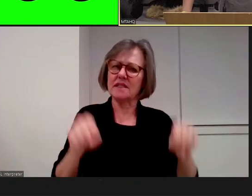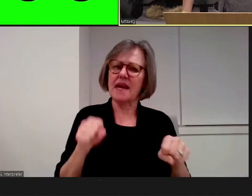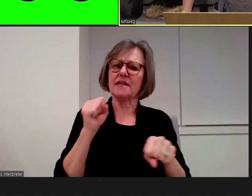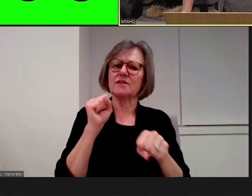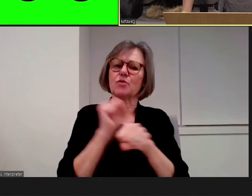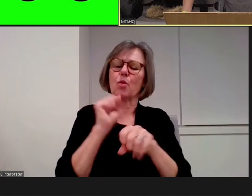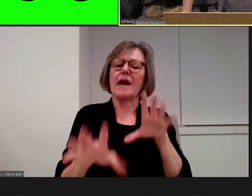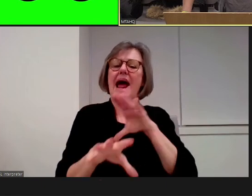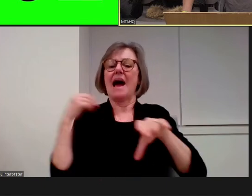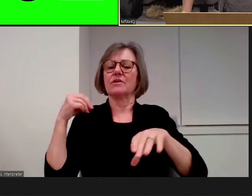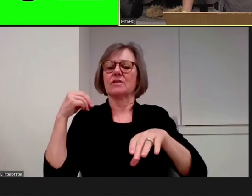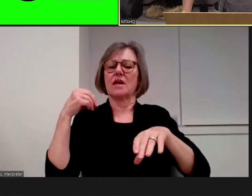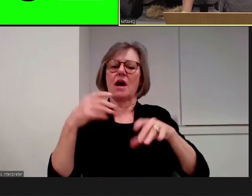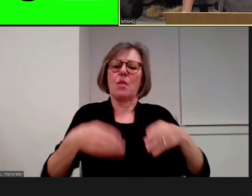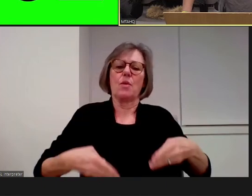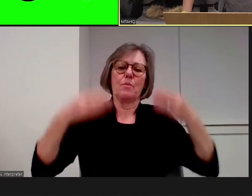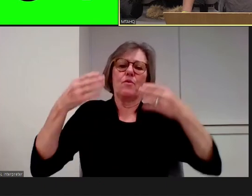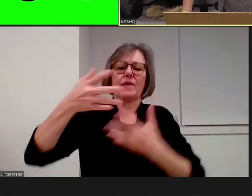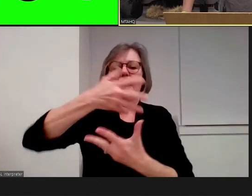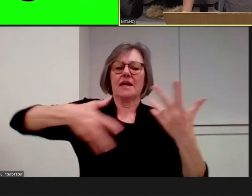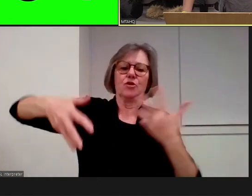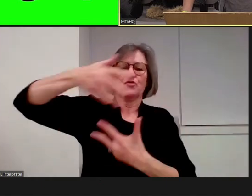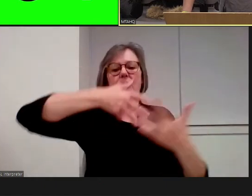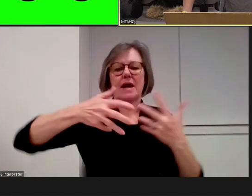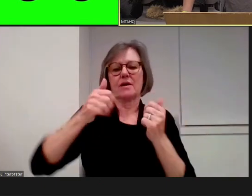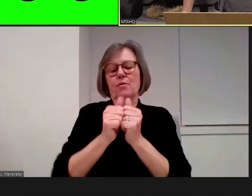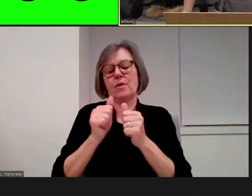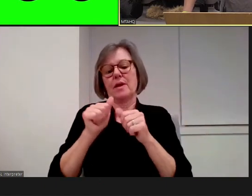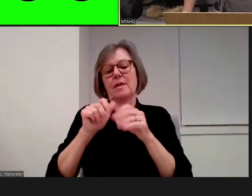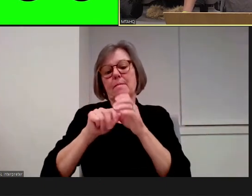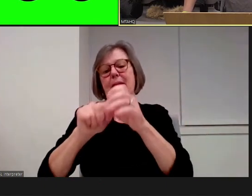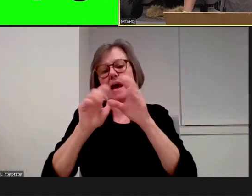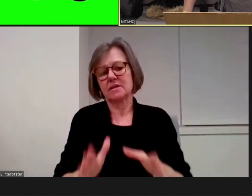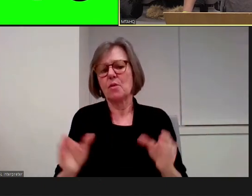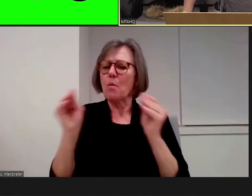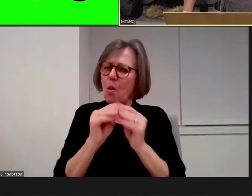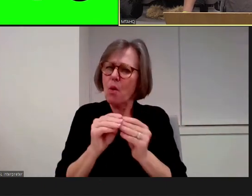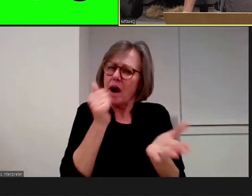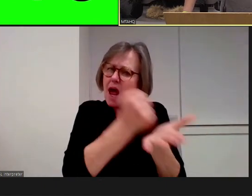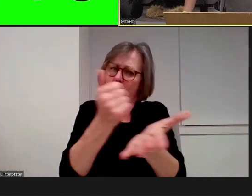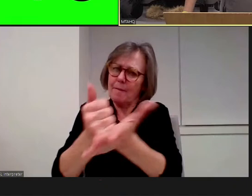booth and interacting with passengers more and helping